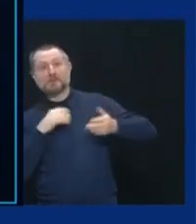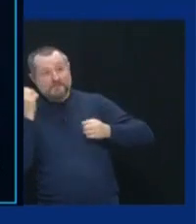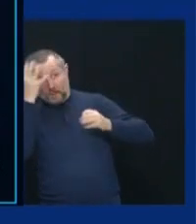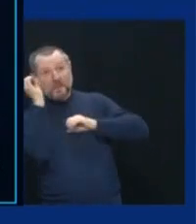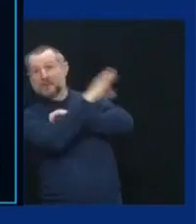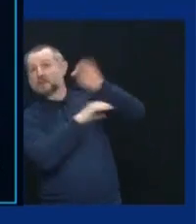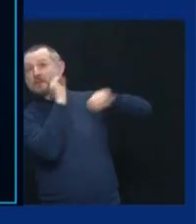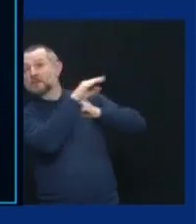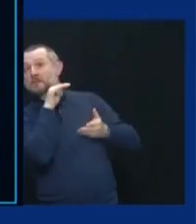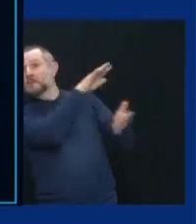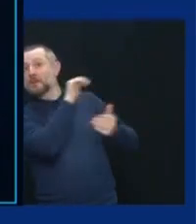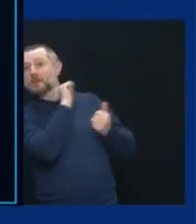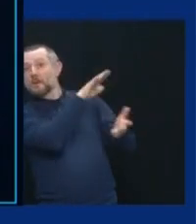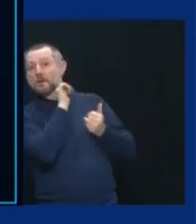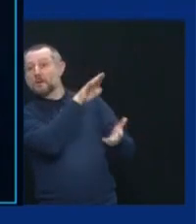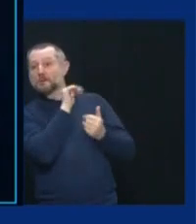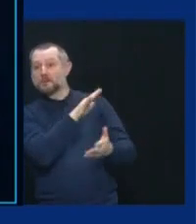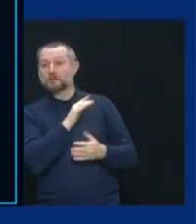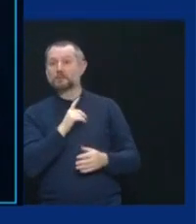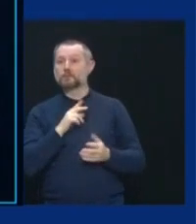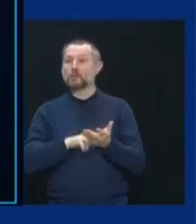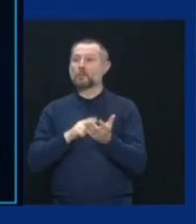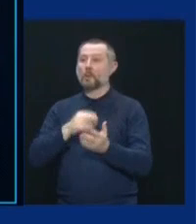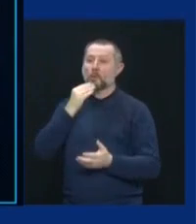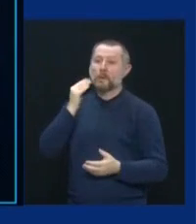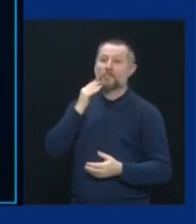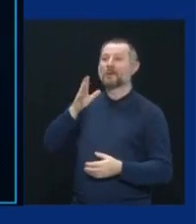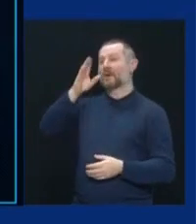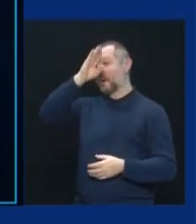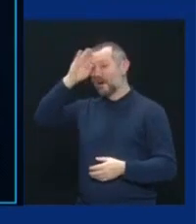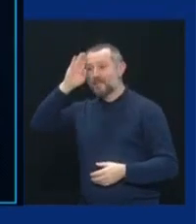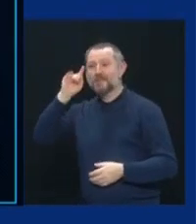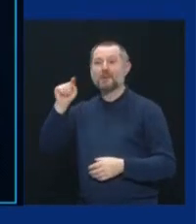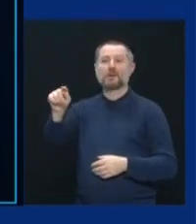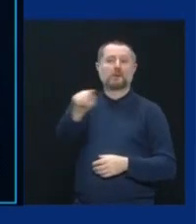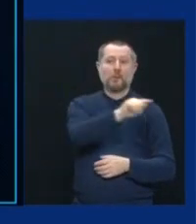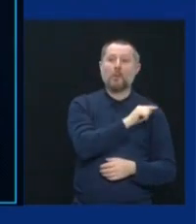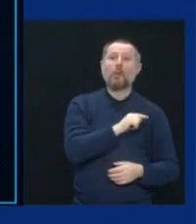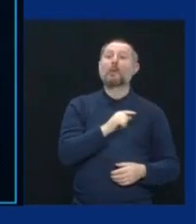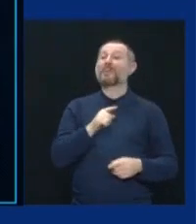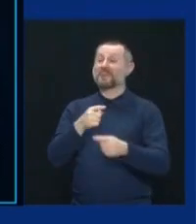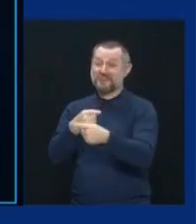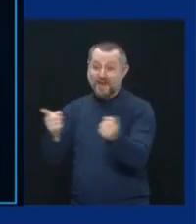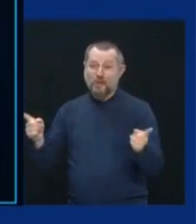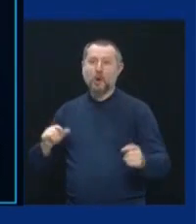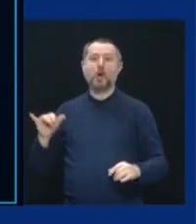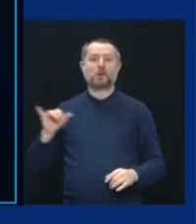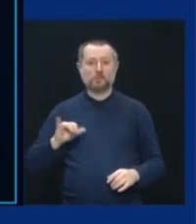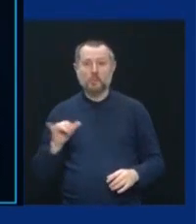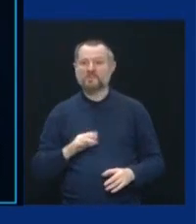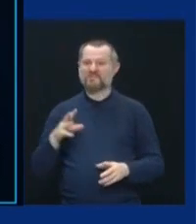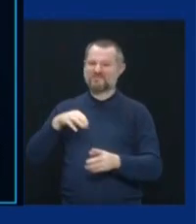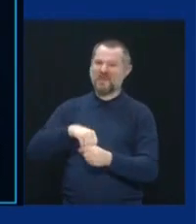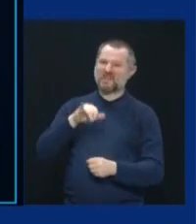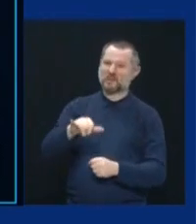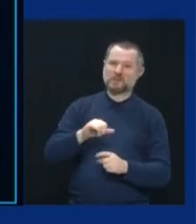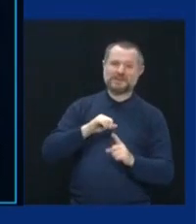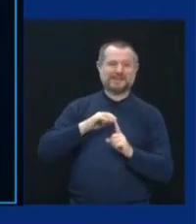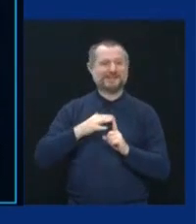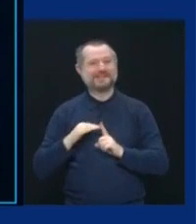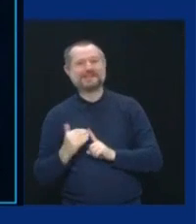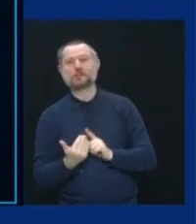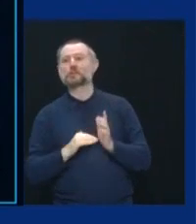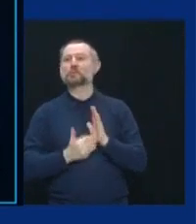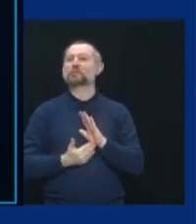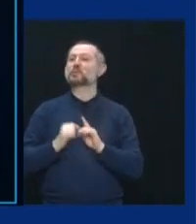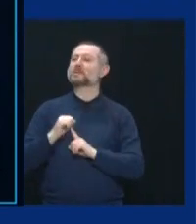And nursing homes and the hospitals were also in the middle of hell and the middle